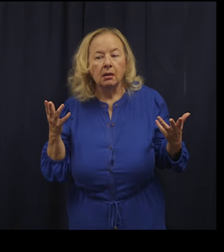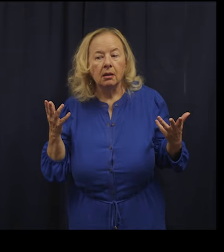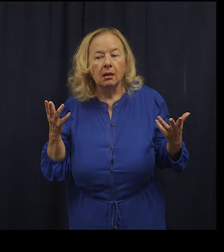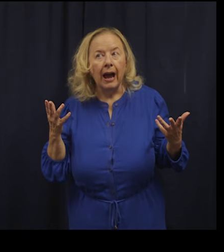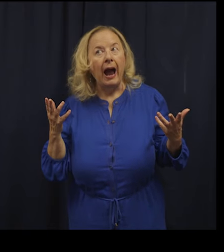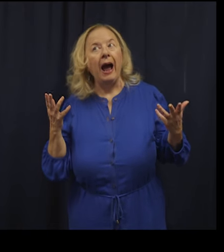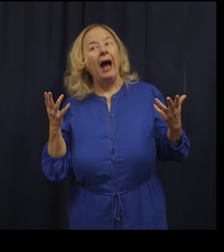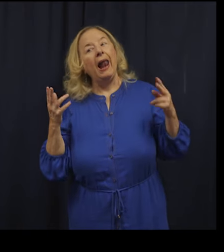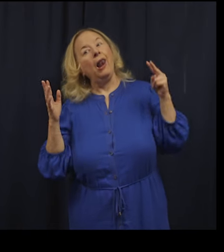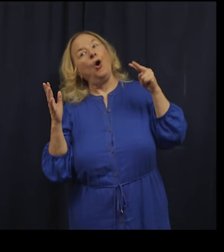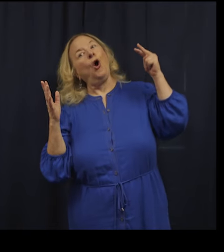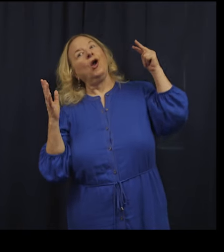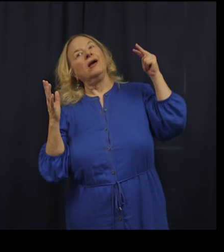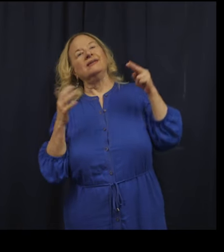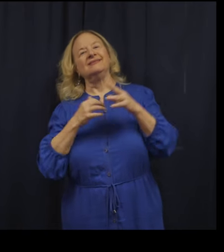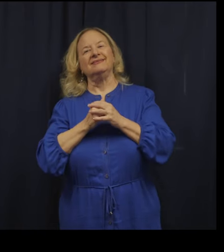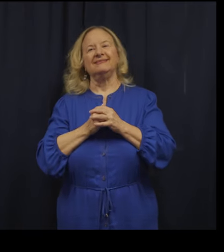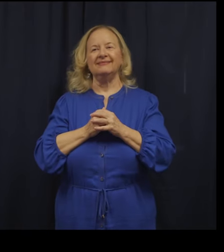let's look.